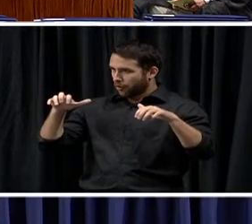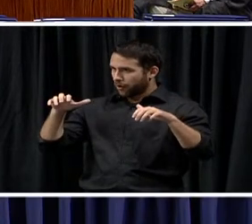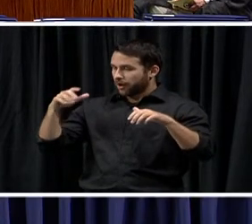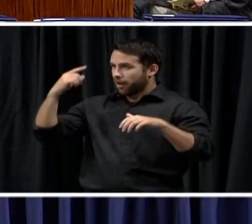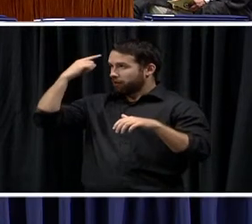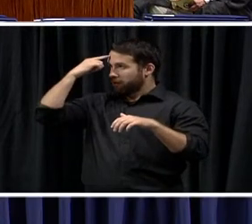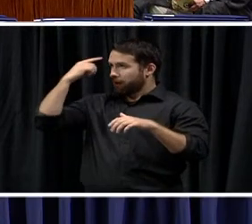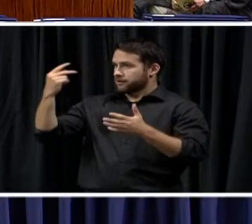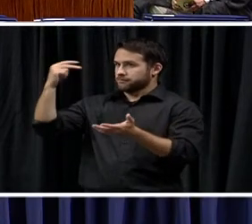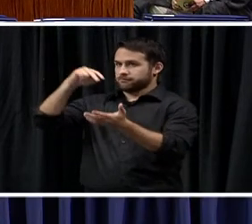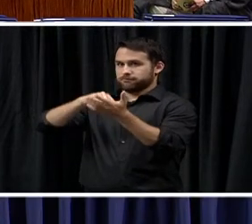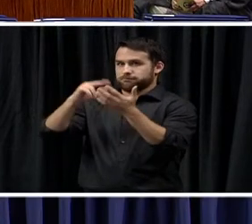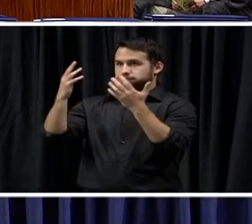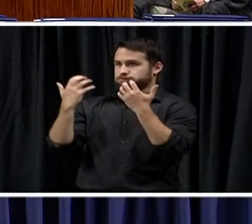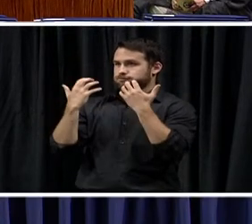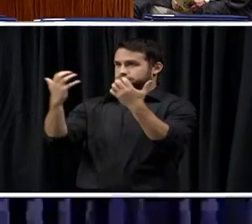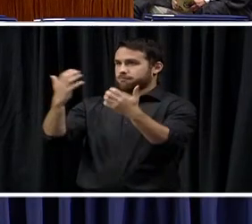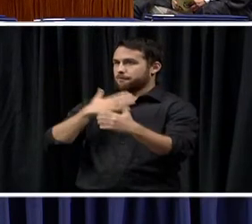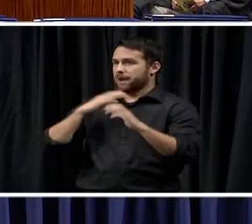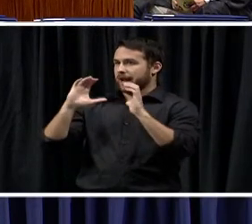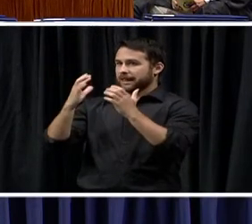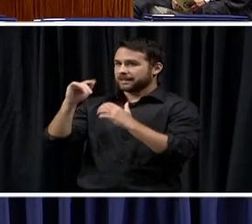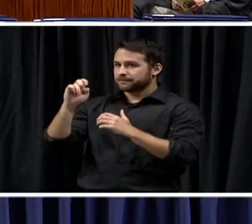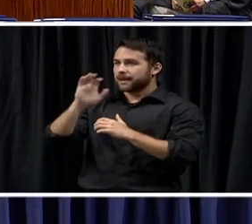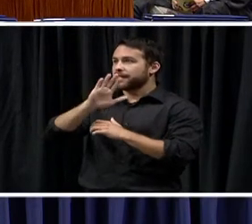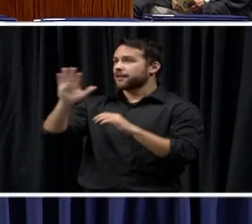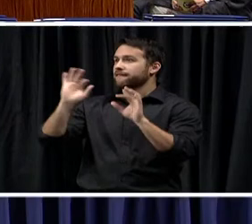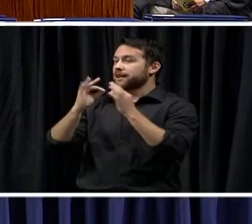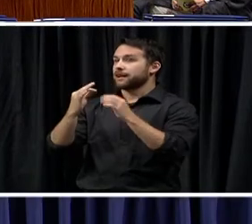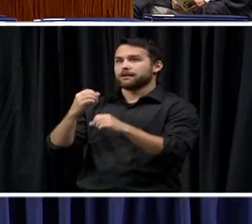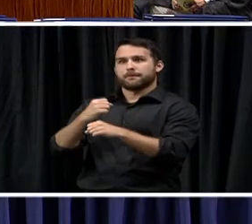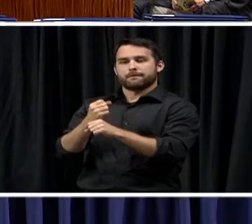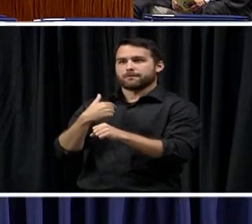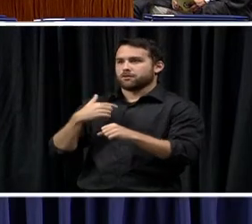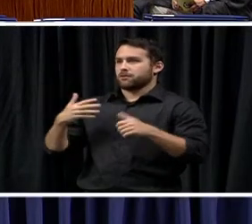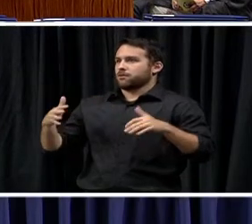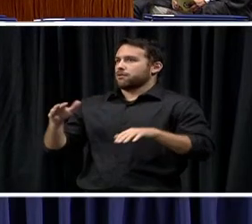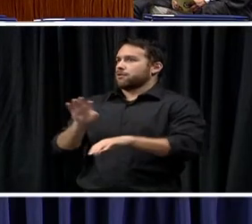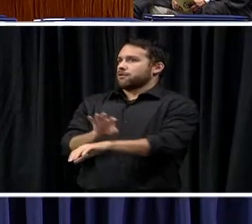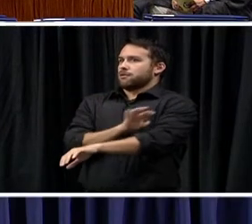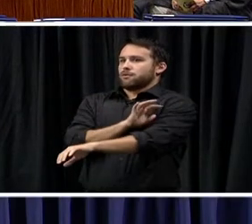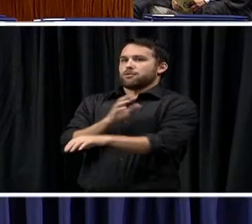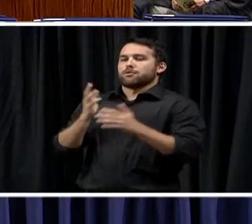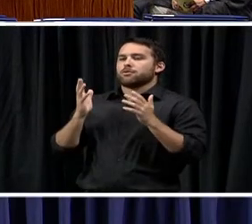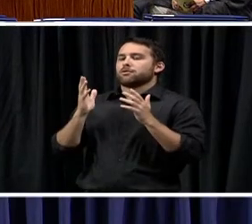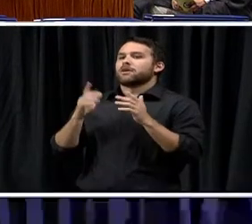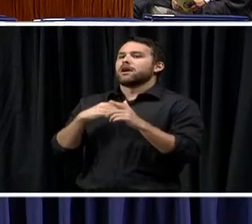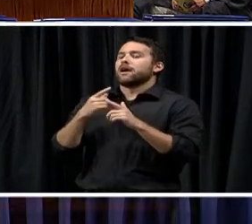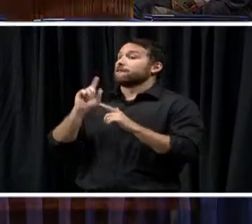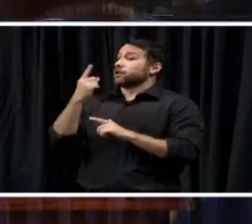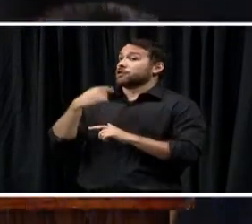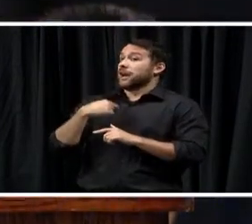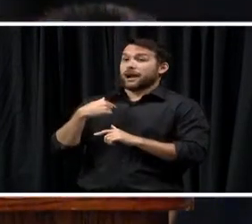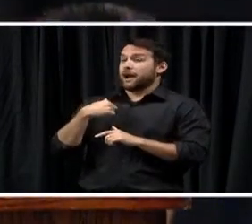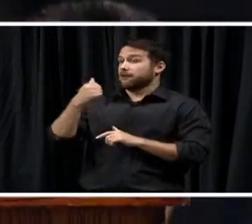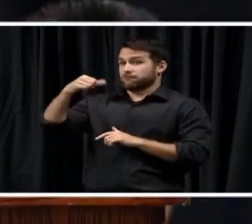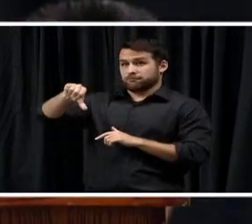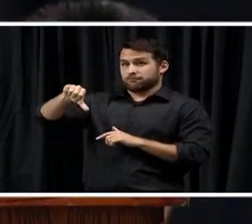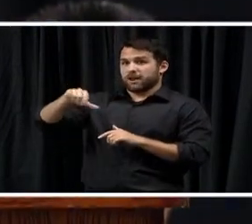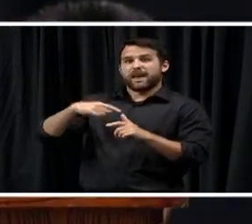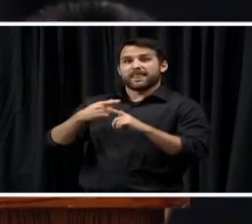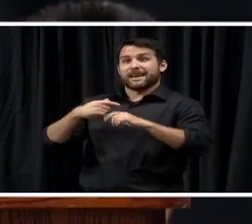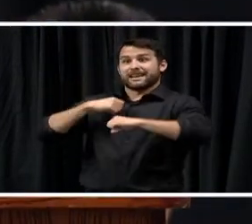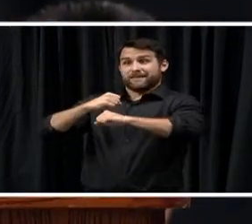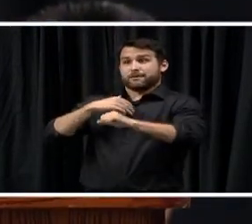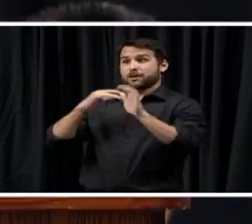of standing here, face to face with my classmates and their families, made my skin crawl. So initially, I declined, and I defended my choice by